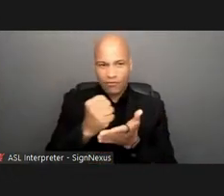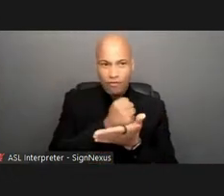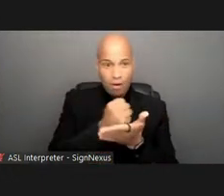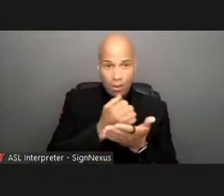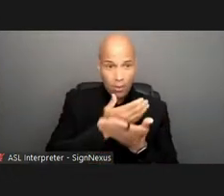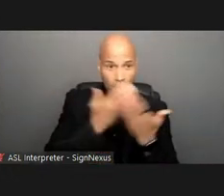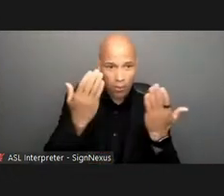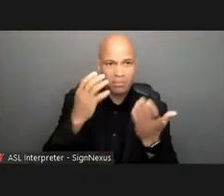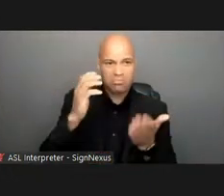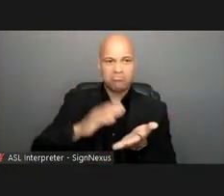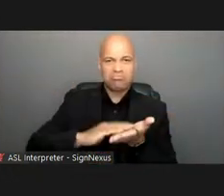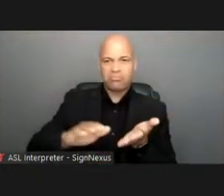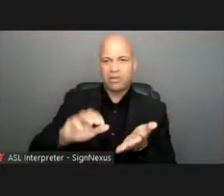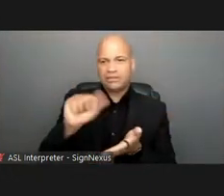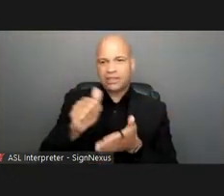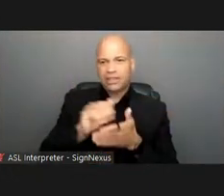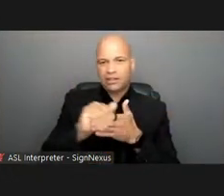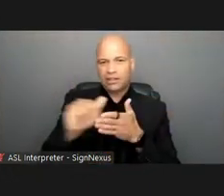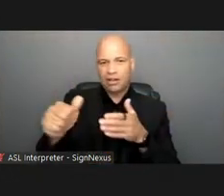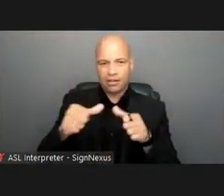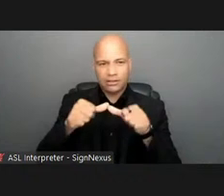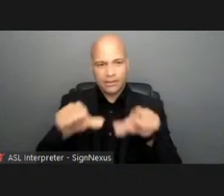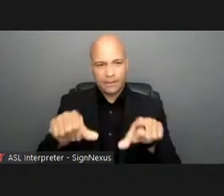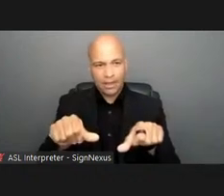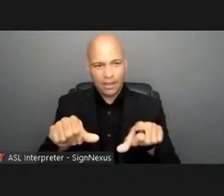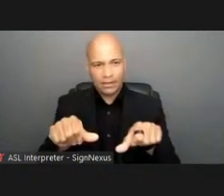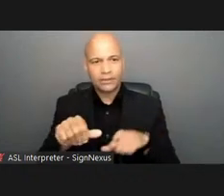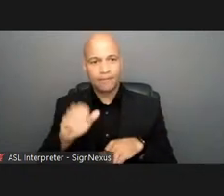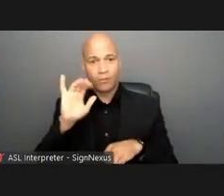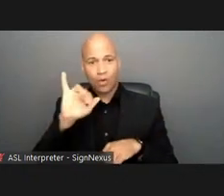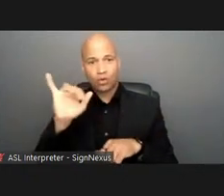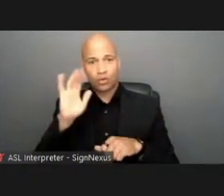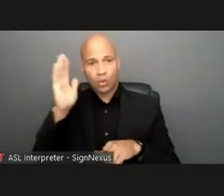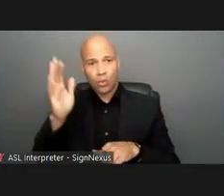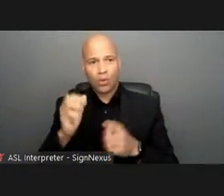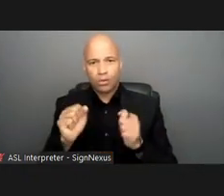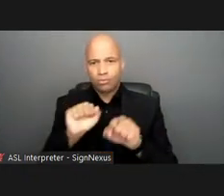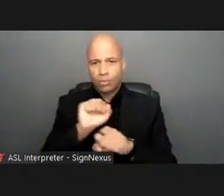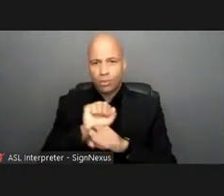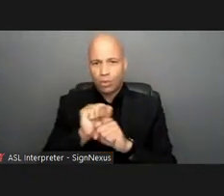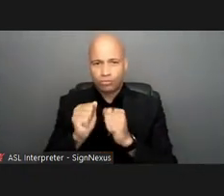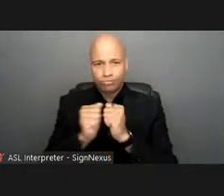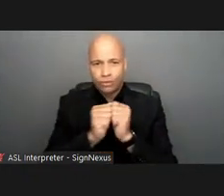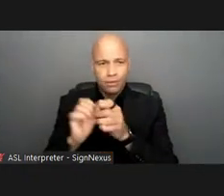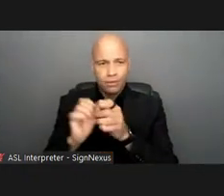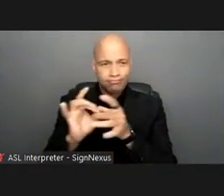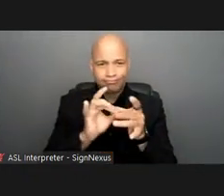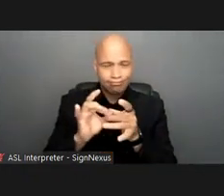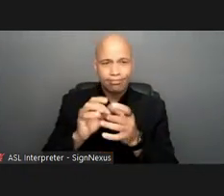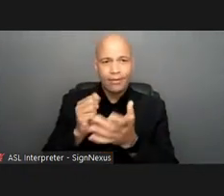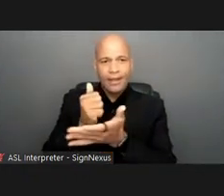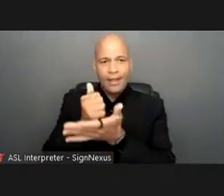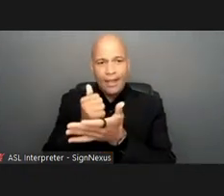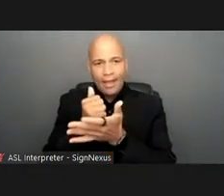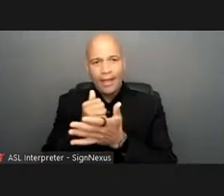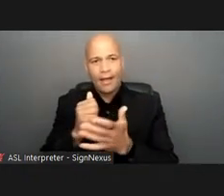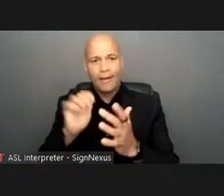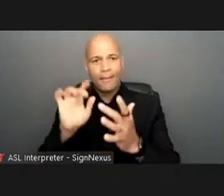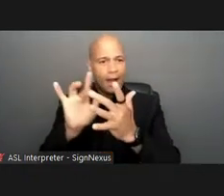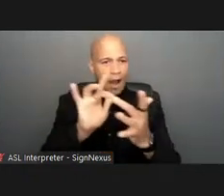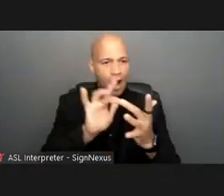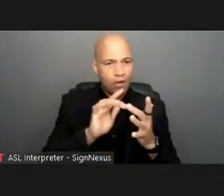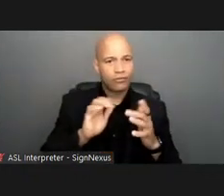of existing Easy Pass payment and plan options and will work with MTA to increase Outreach and education on eligibility for existing